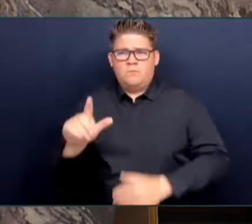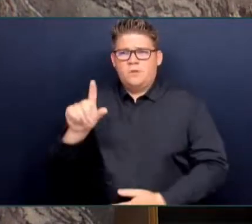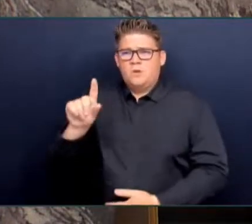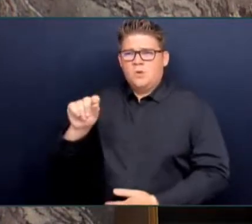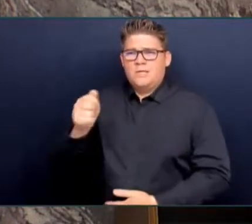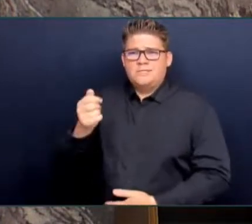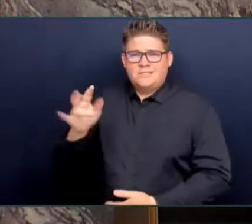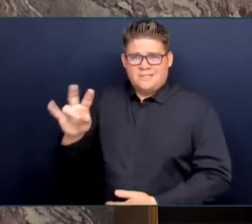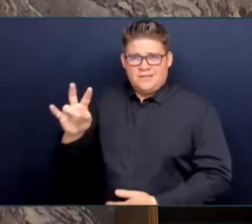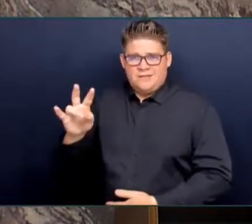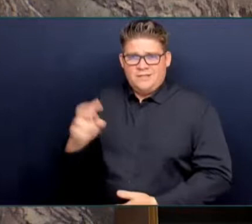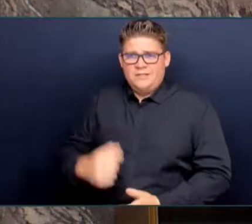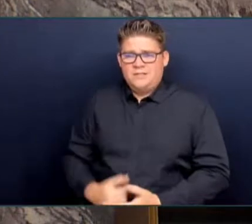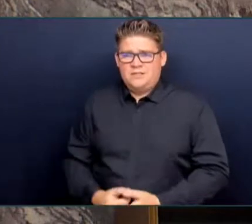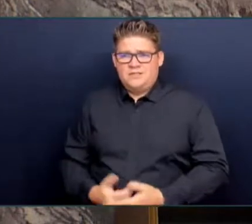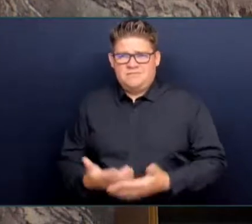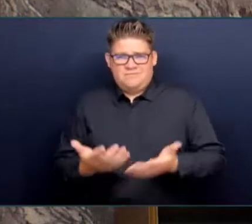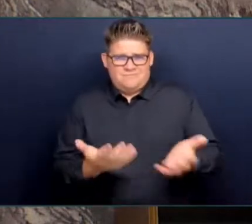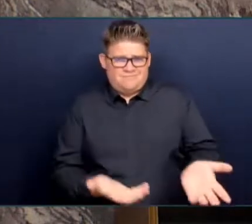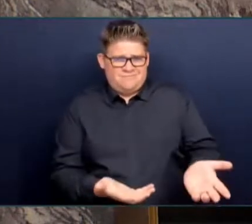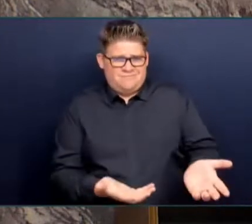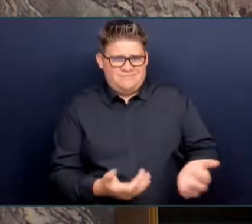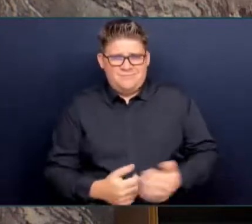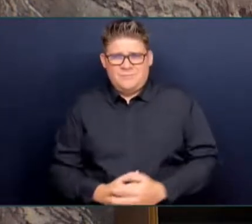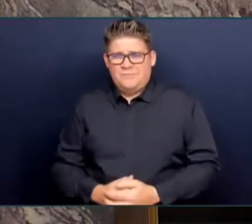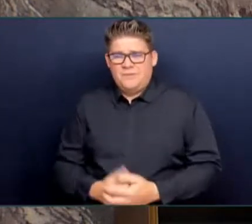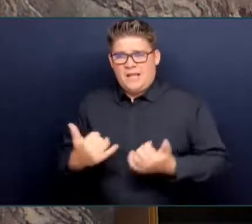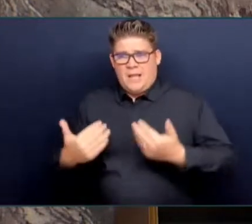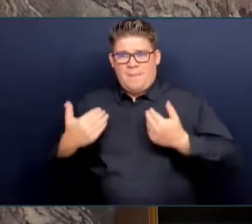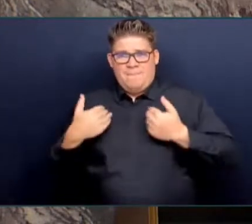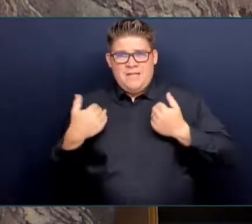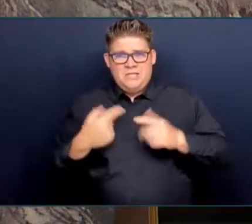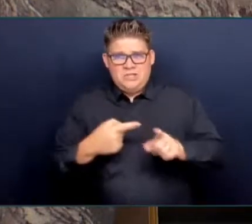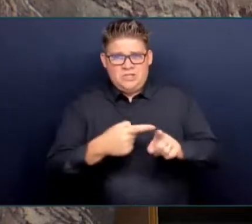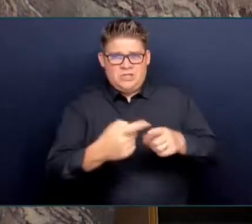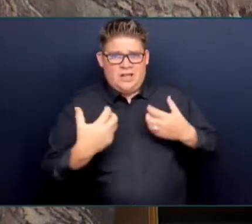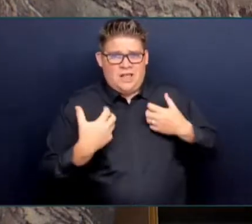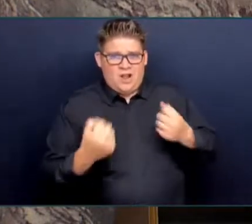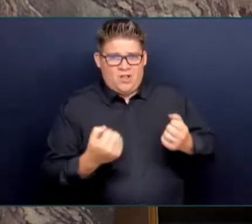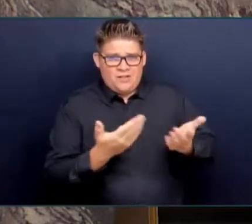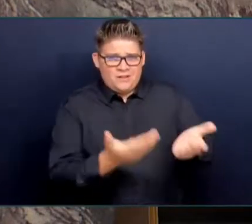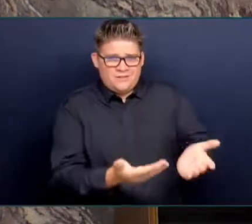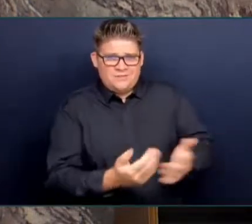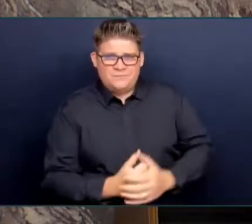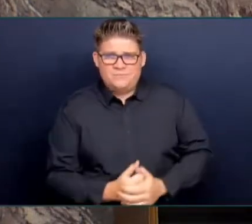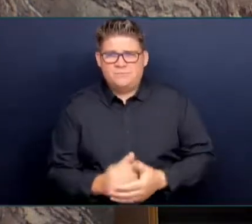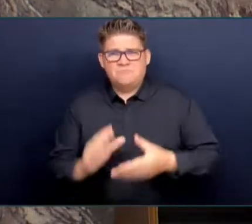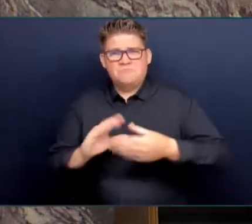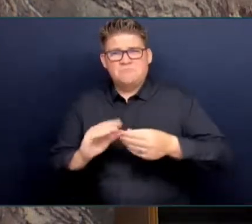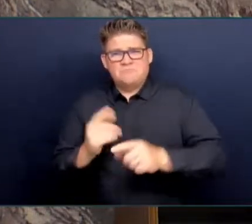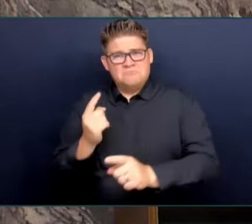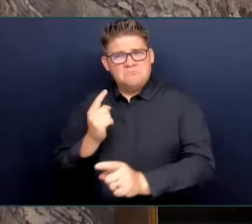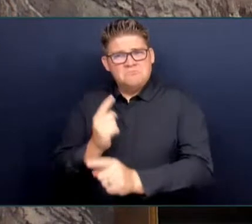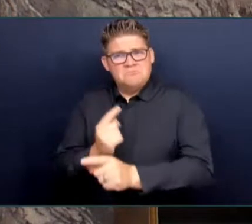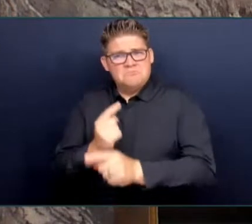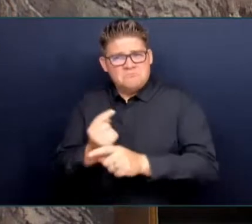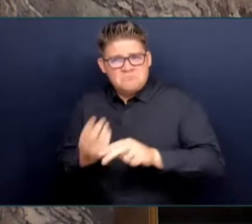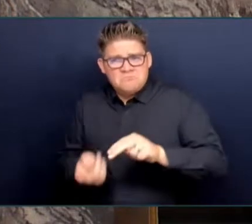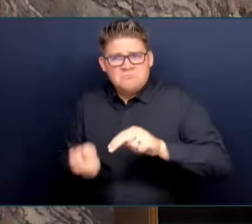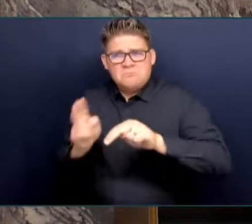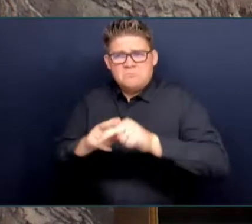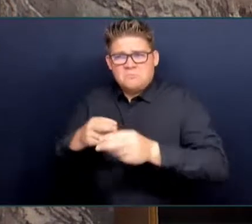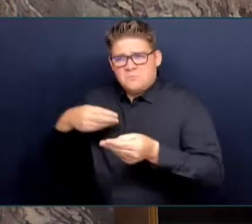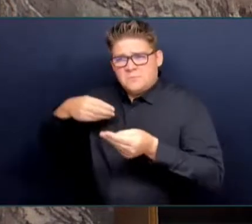Health justify spending $1.3 billion more on administrative costs when British Columbians like